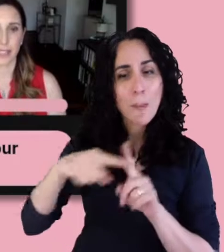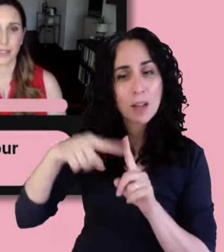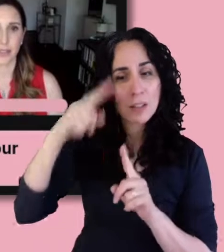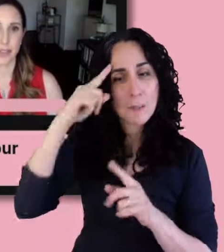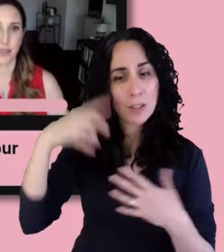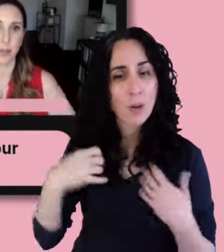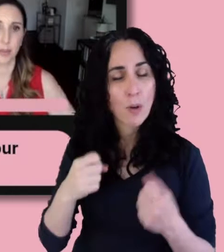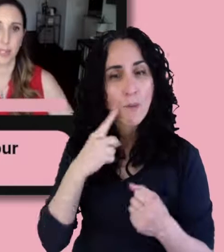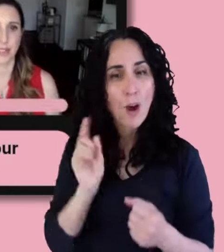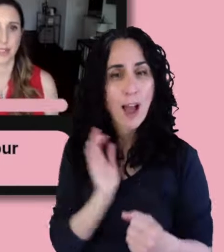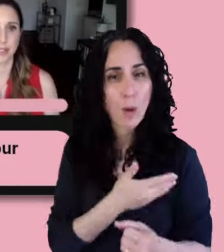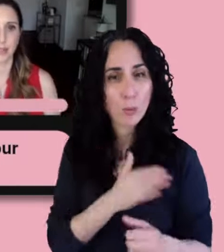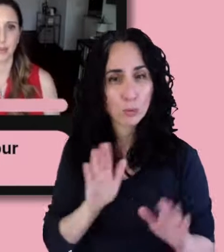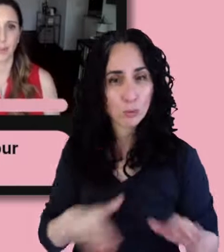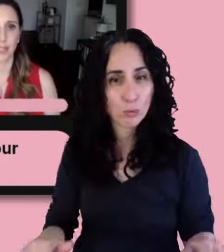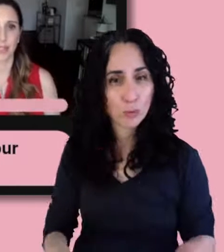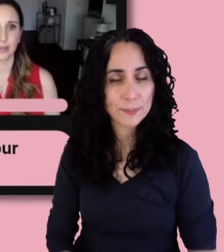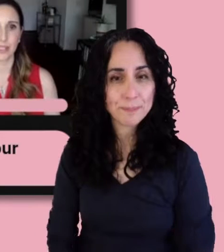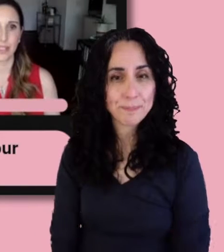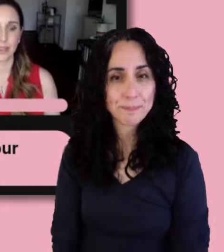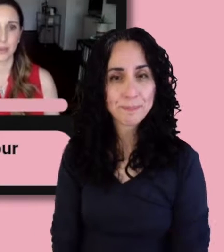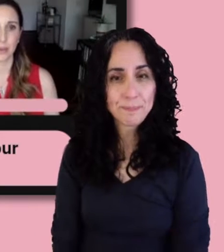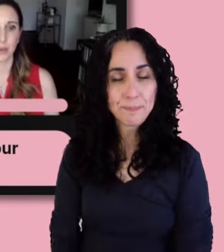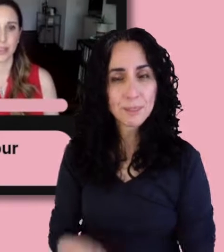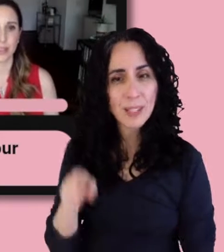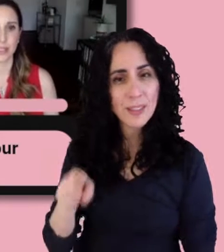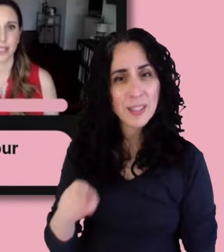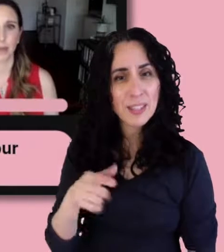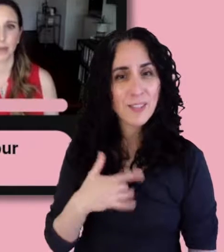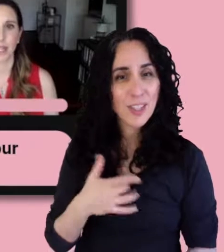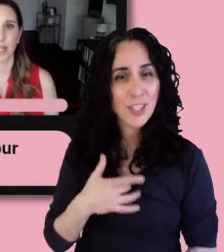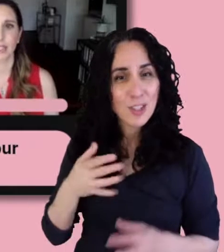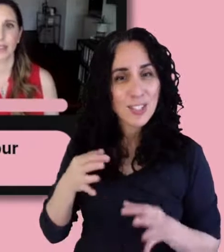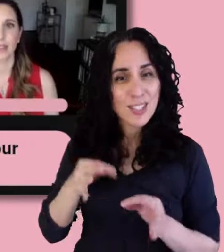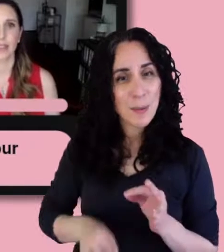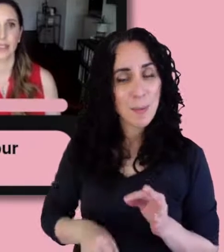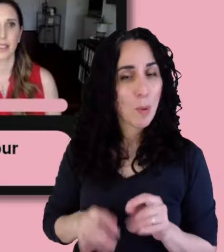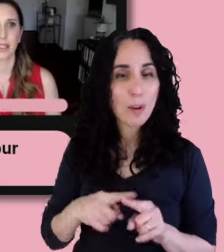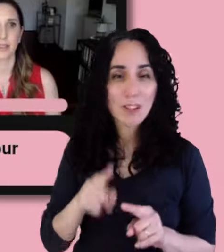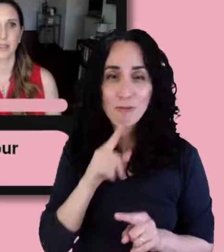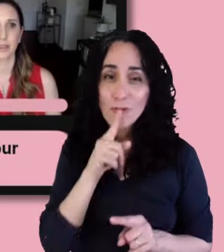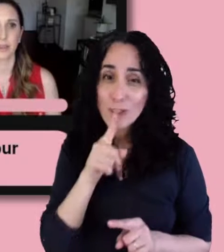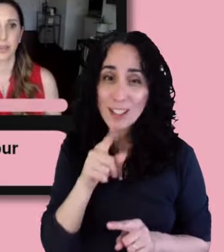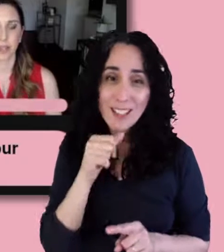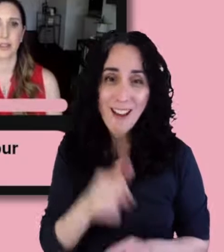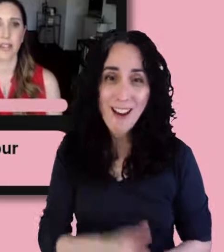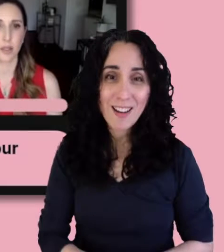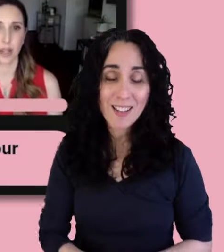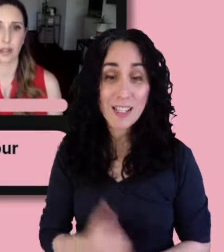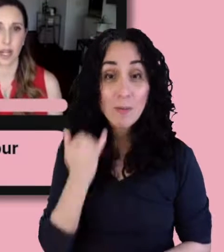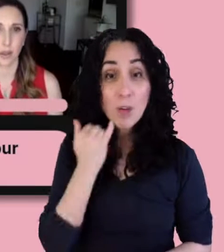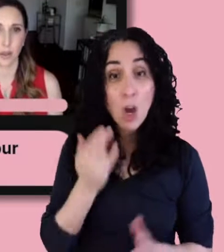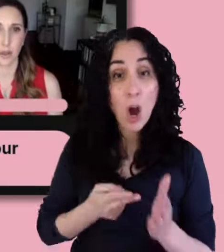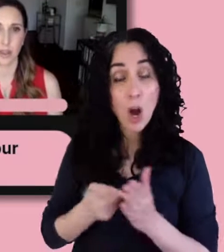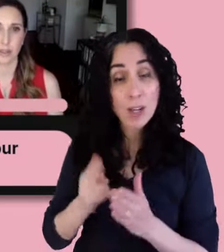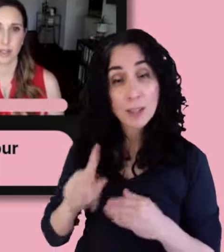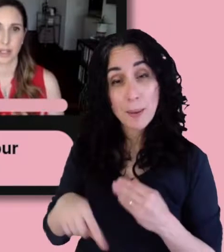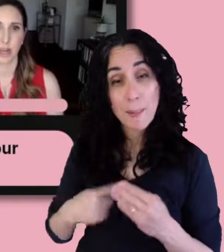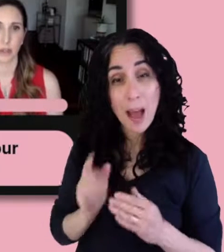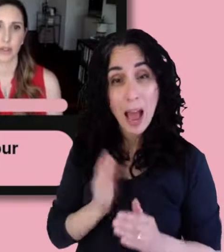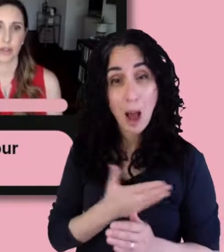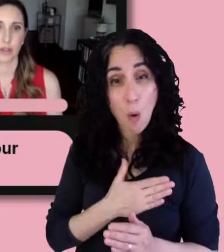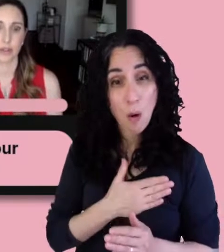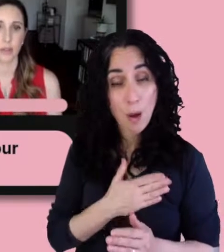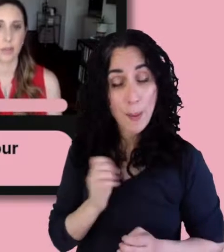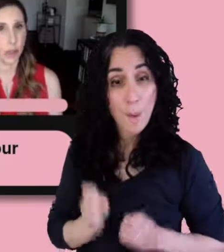like, it feels simple but isn't, but really it's through honesty, right? It's if we're honest about our emotions and